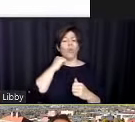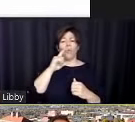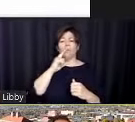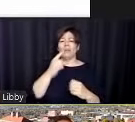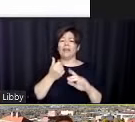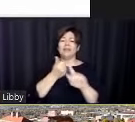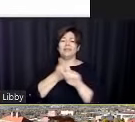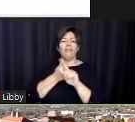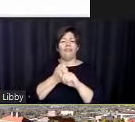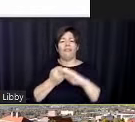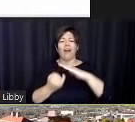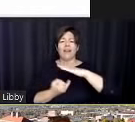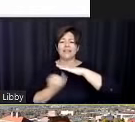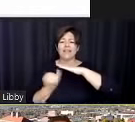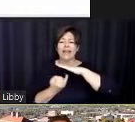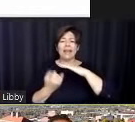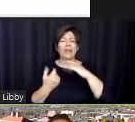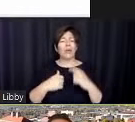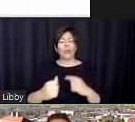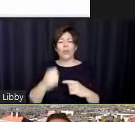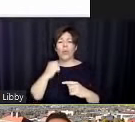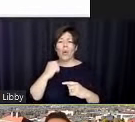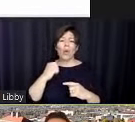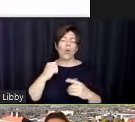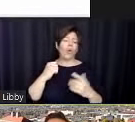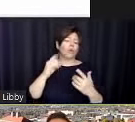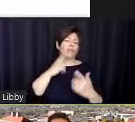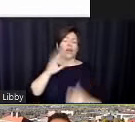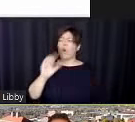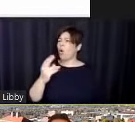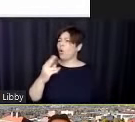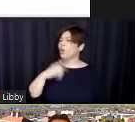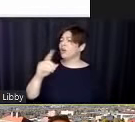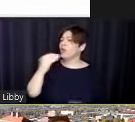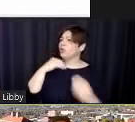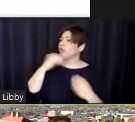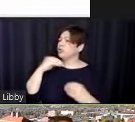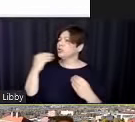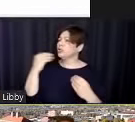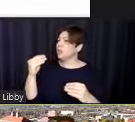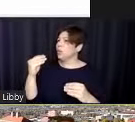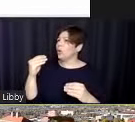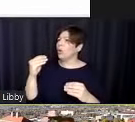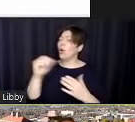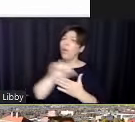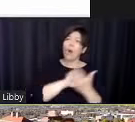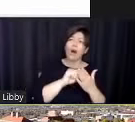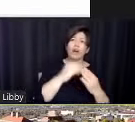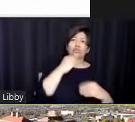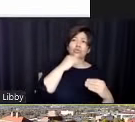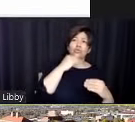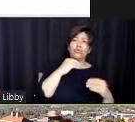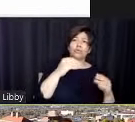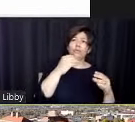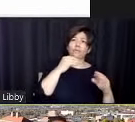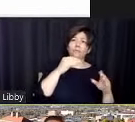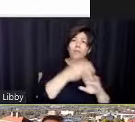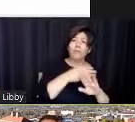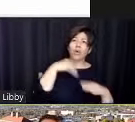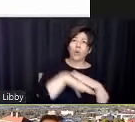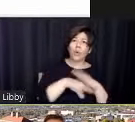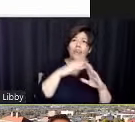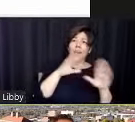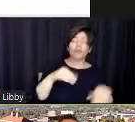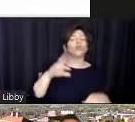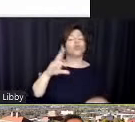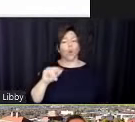self-isolating. We're not in the consideration, do I go to the grocery store and wash my groceries when we come back into the house? Things are going to be different